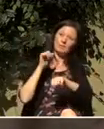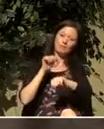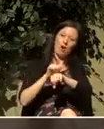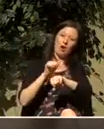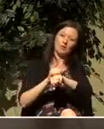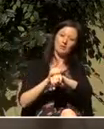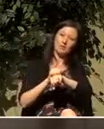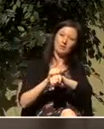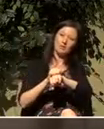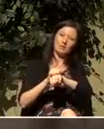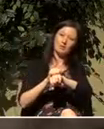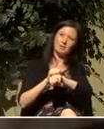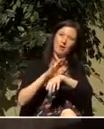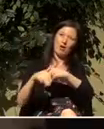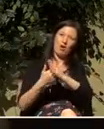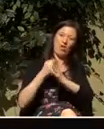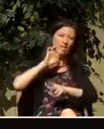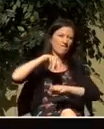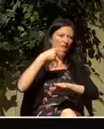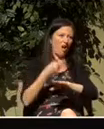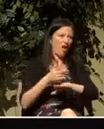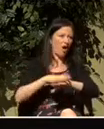fall on me.